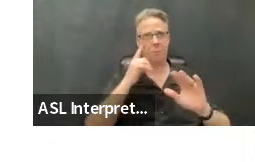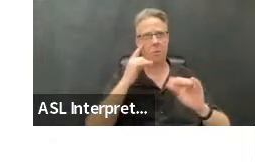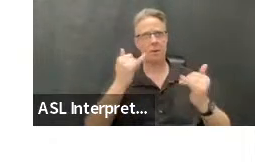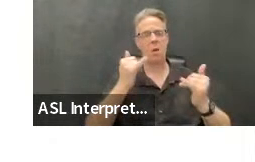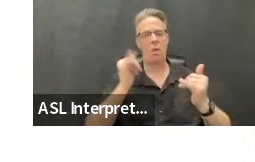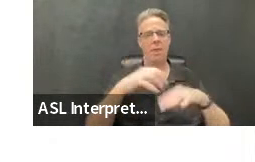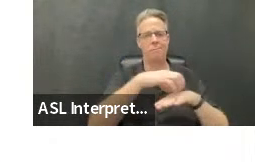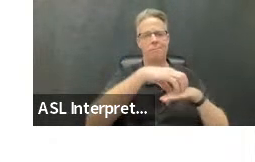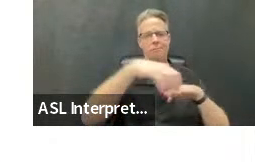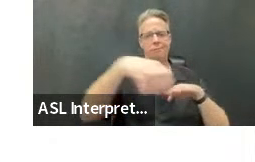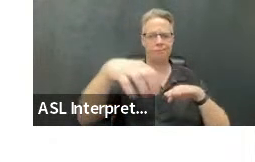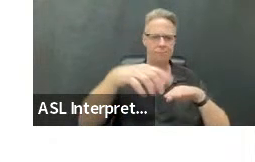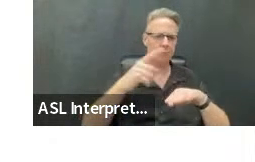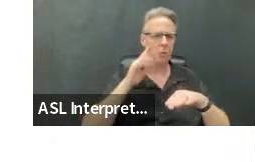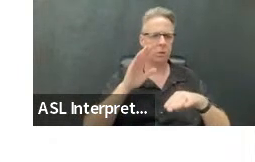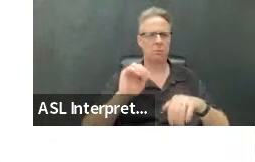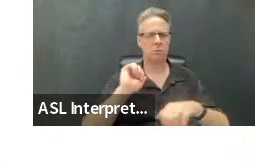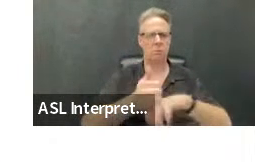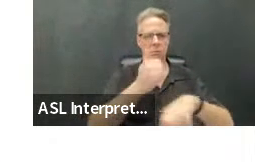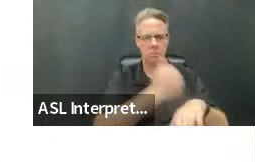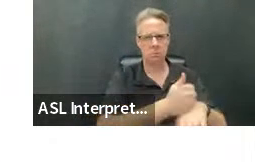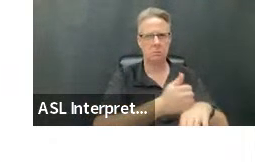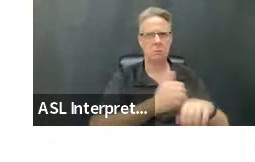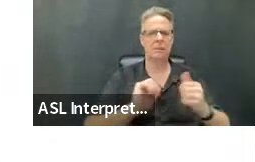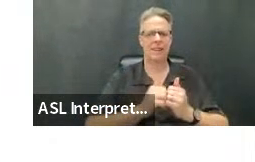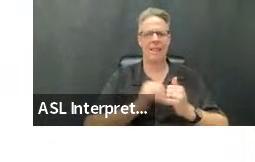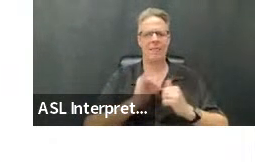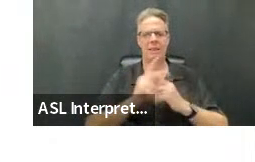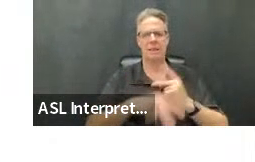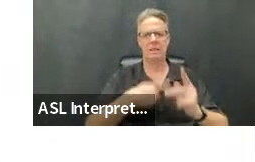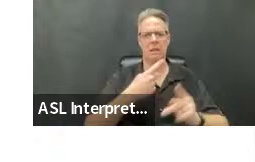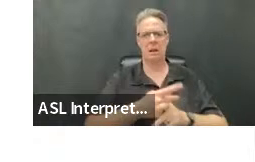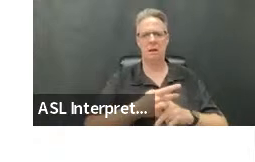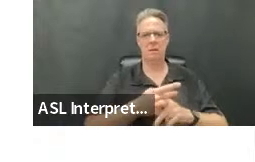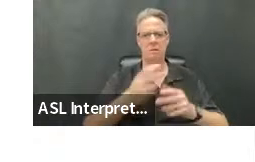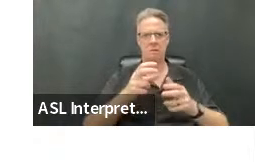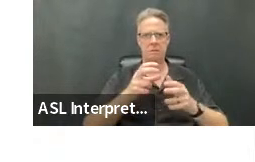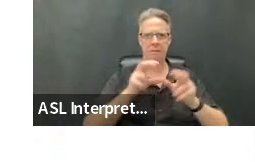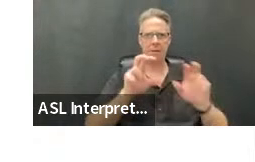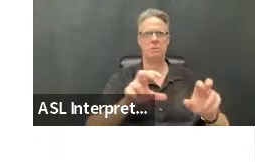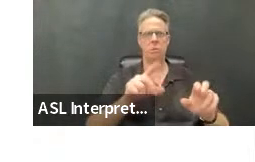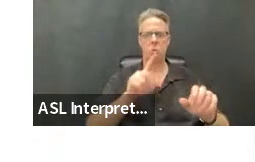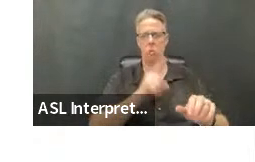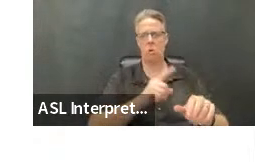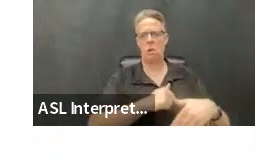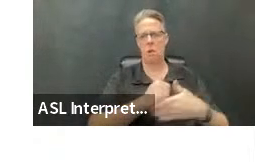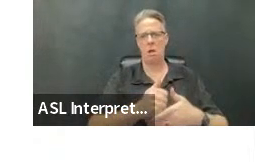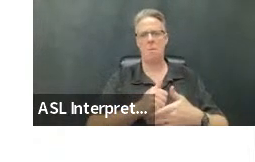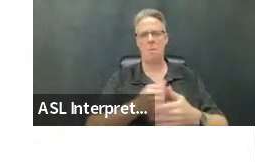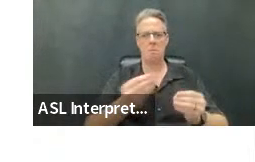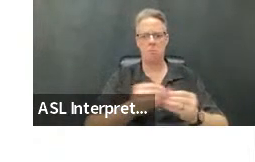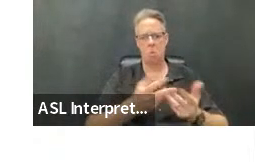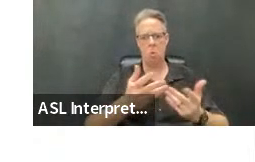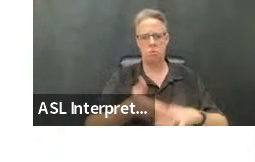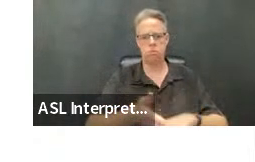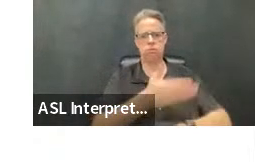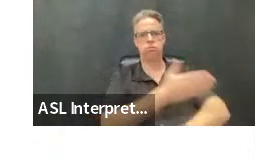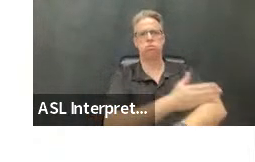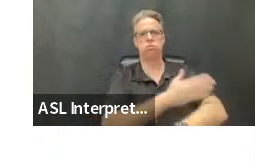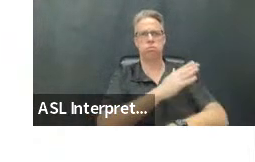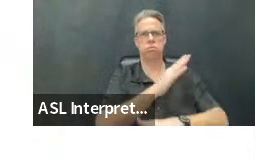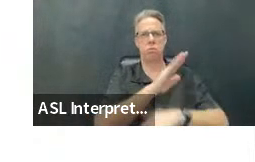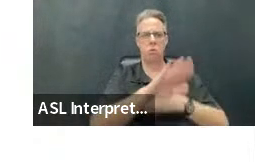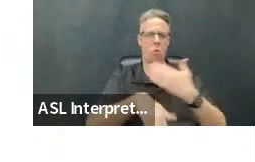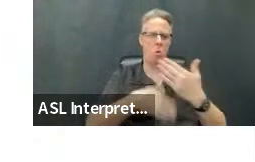rail infrastructure and how these types of investments are really meant to help bolster the overall